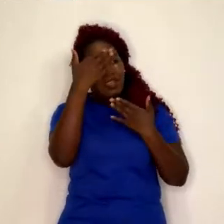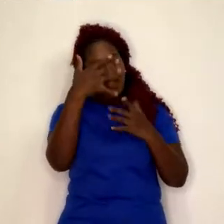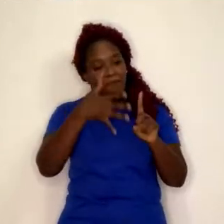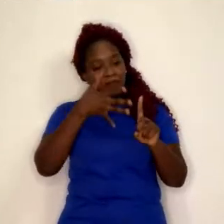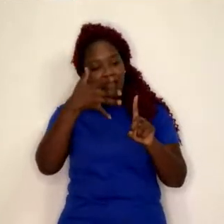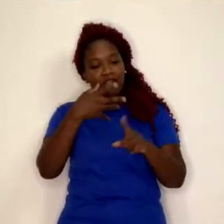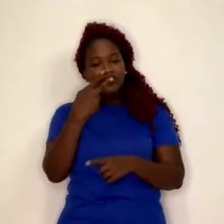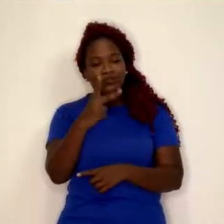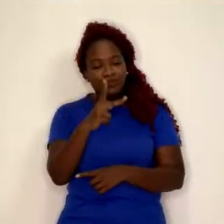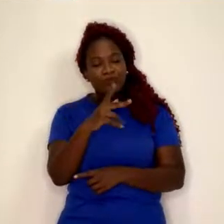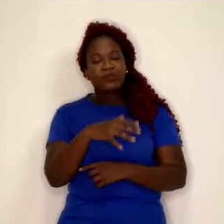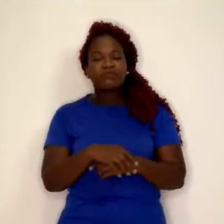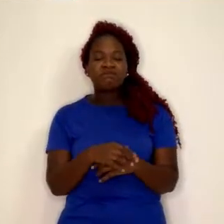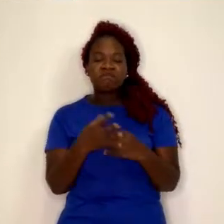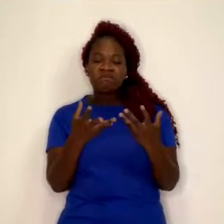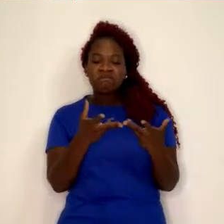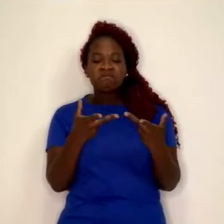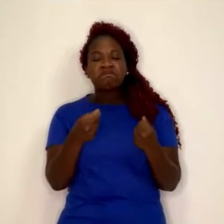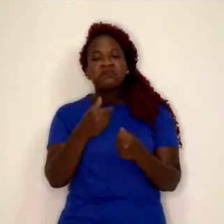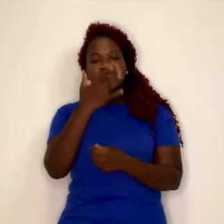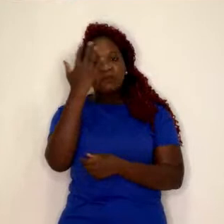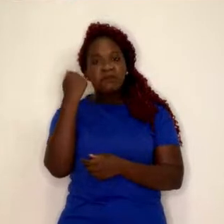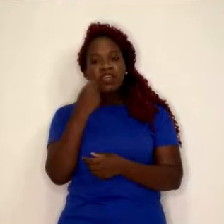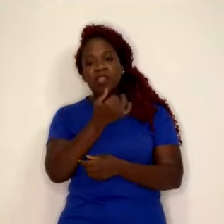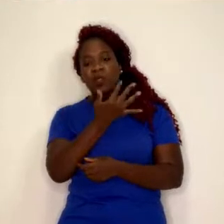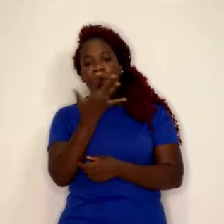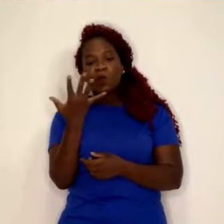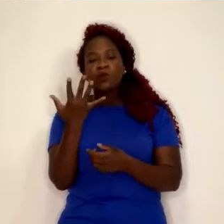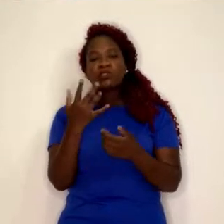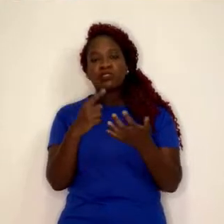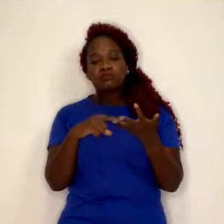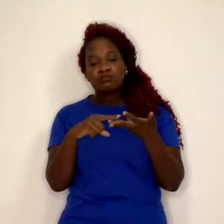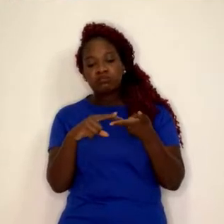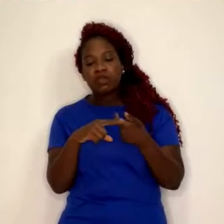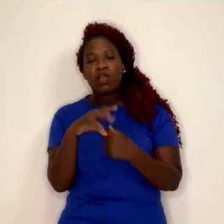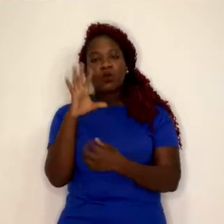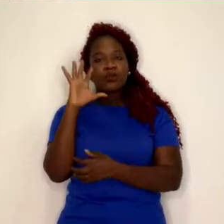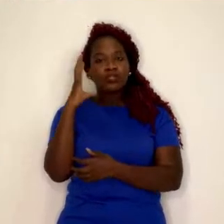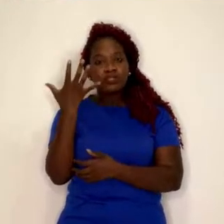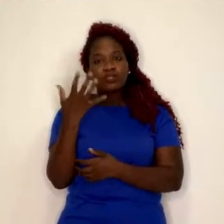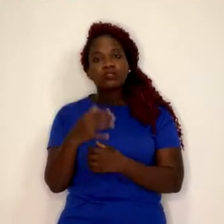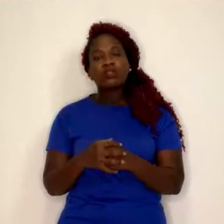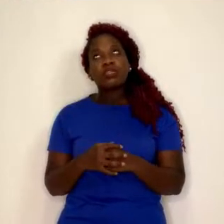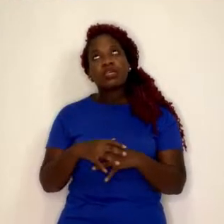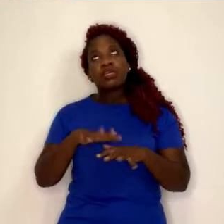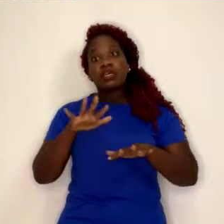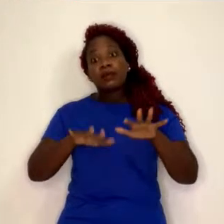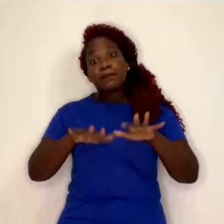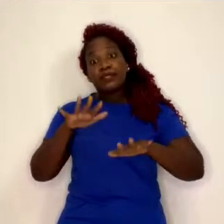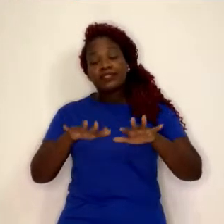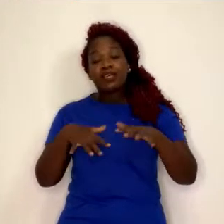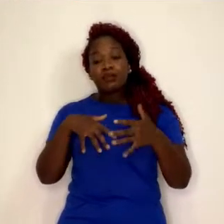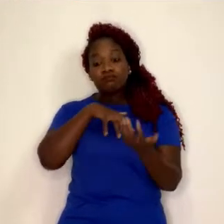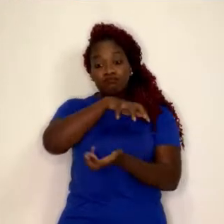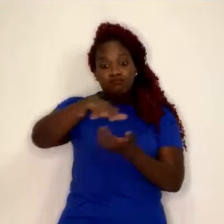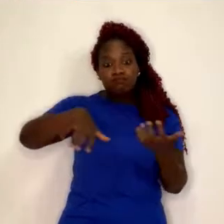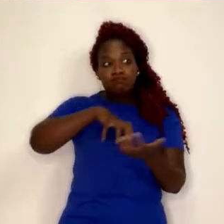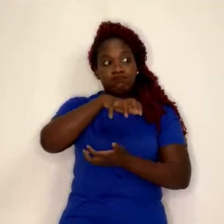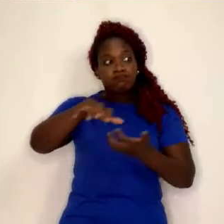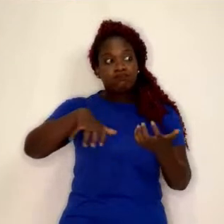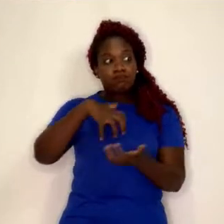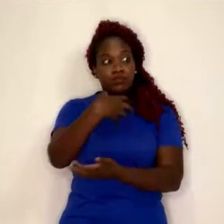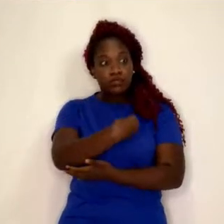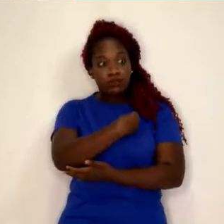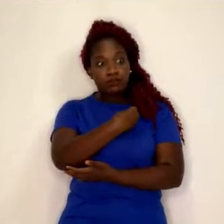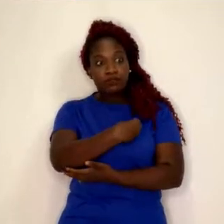Thank you for your speech. It's very inspiring to know how many efforts have